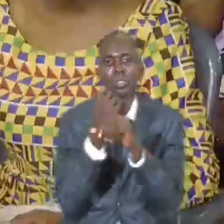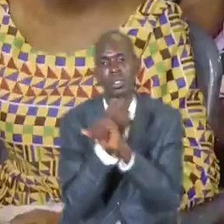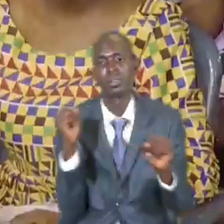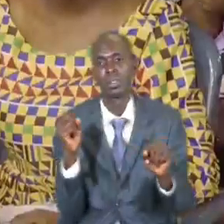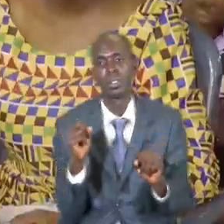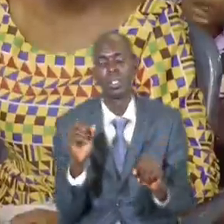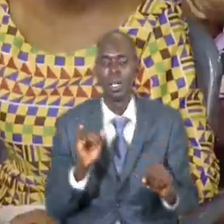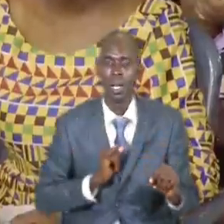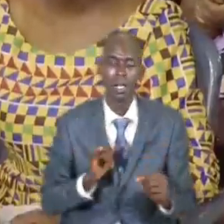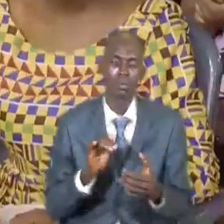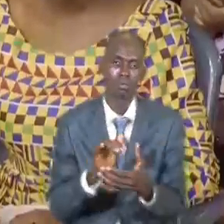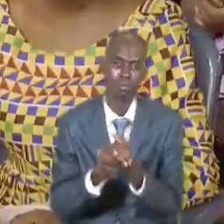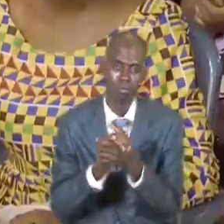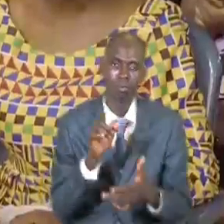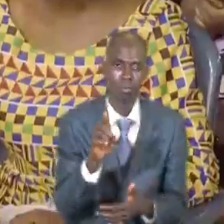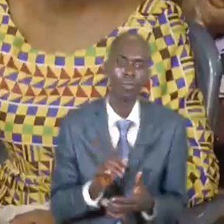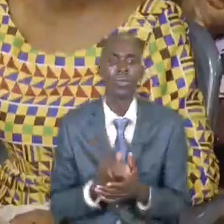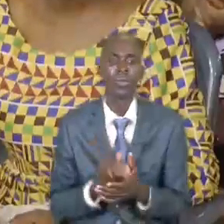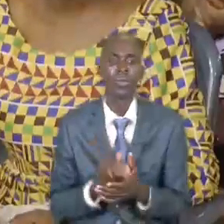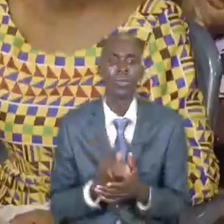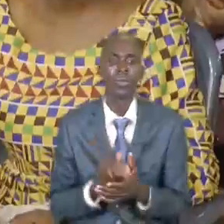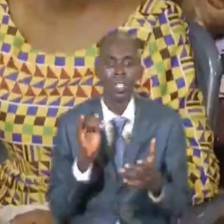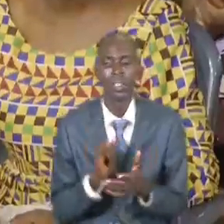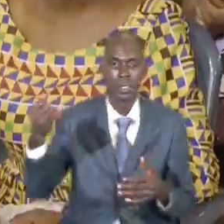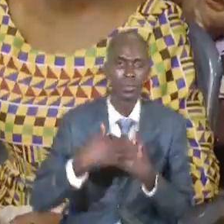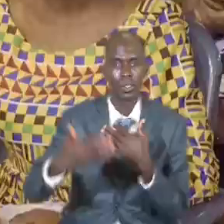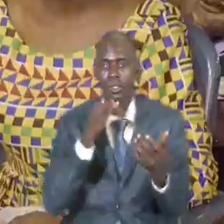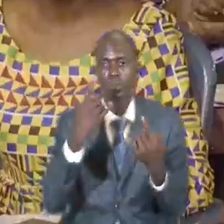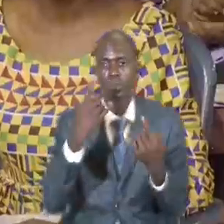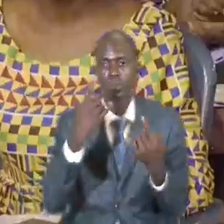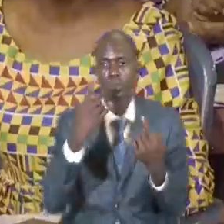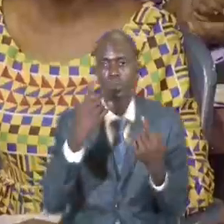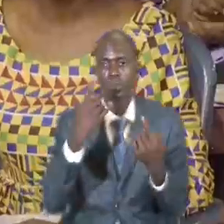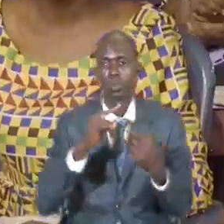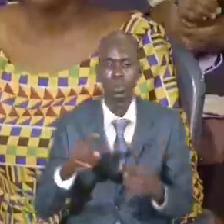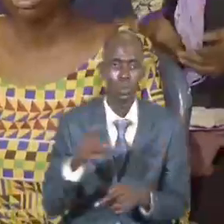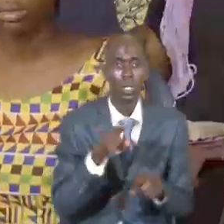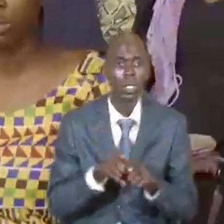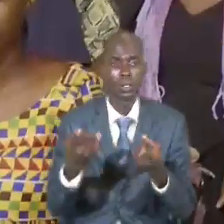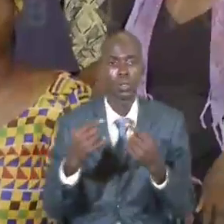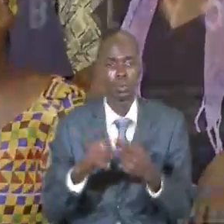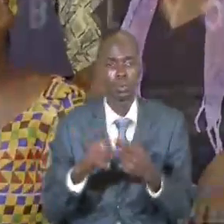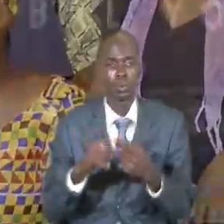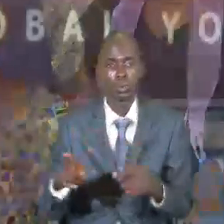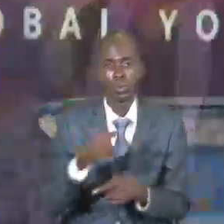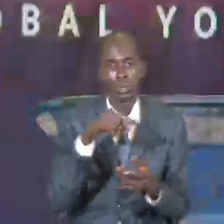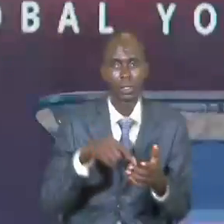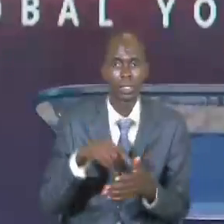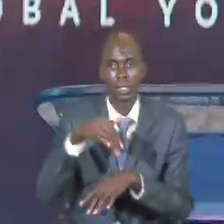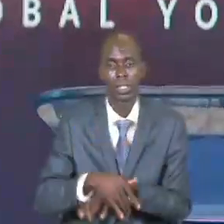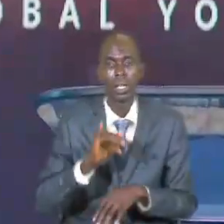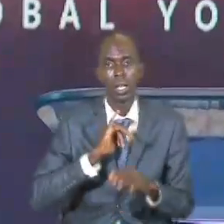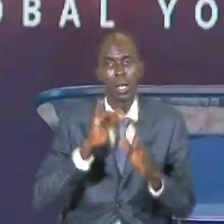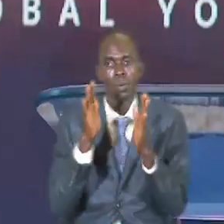That invitation is coming to you. And as it comes to you tonight, I pray you'll accept, you'll not reject